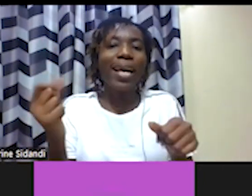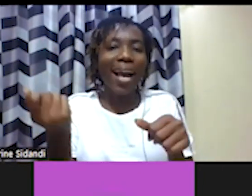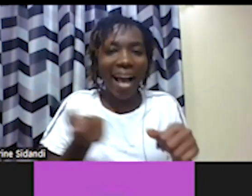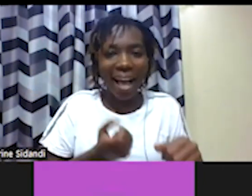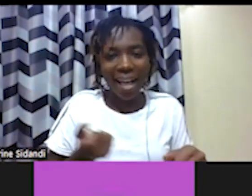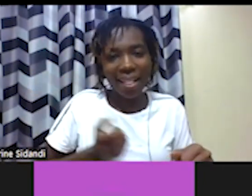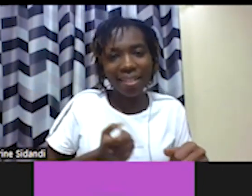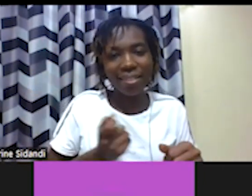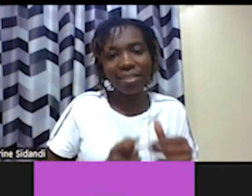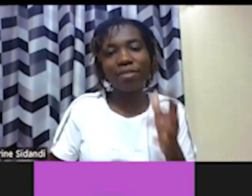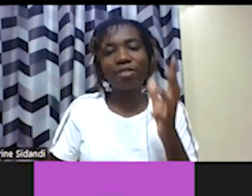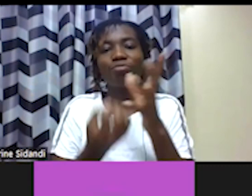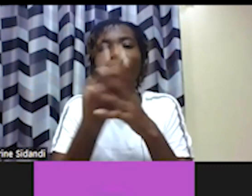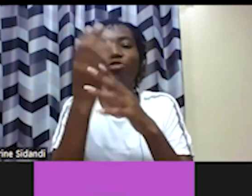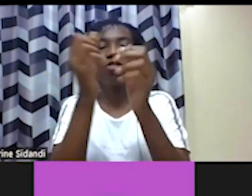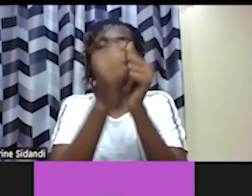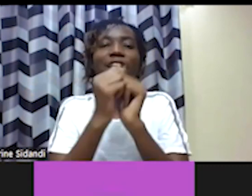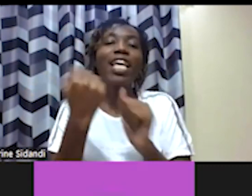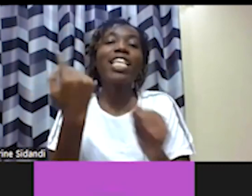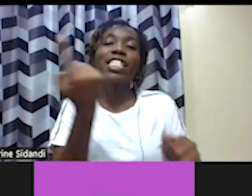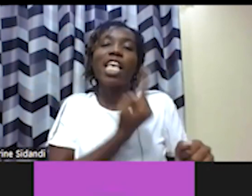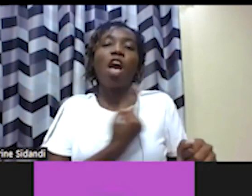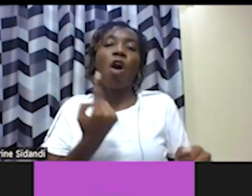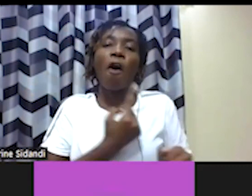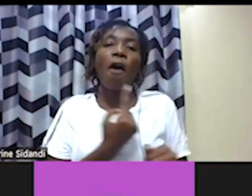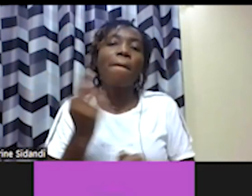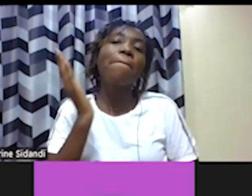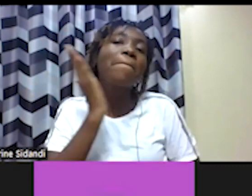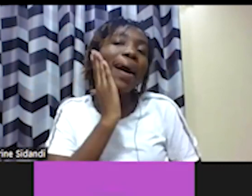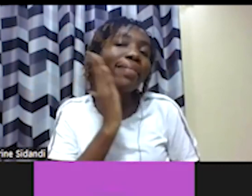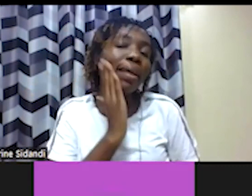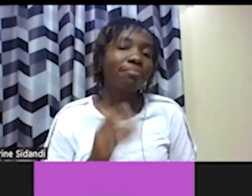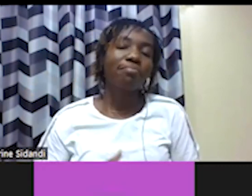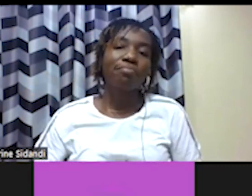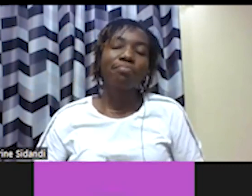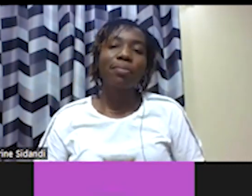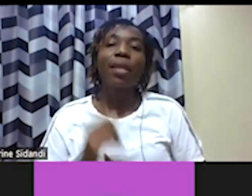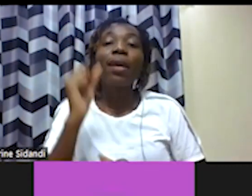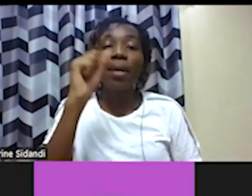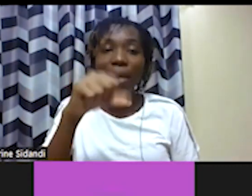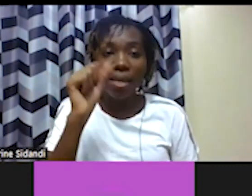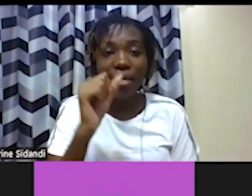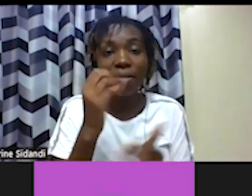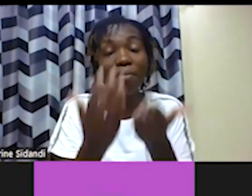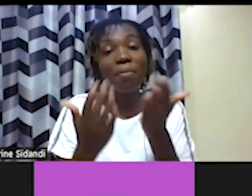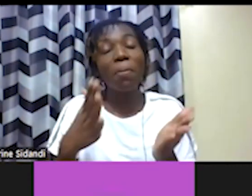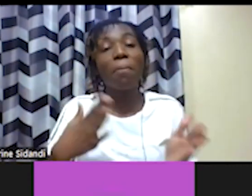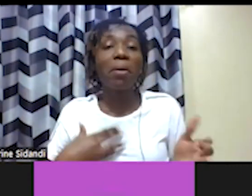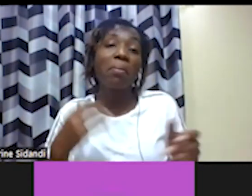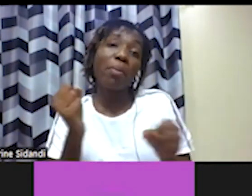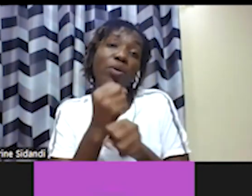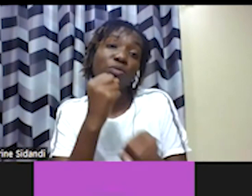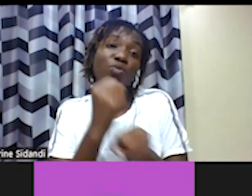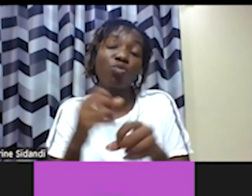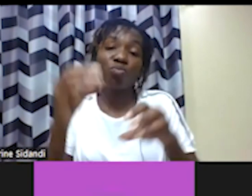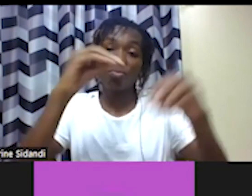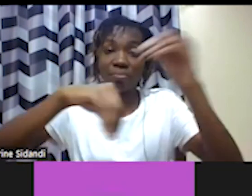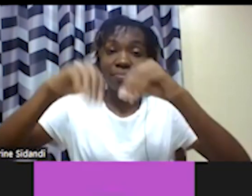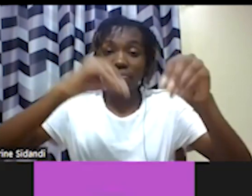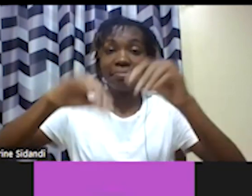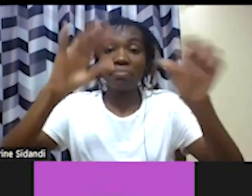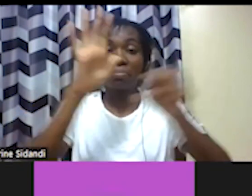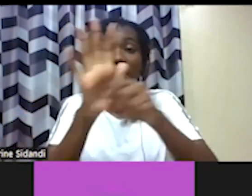up by single mothers. Yes, I may not be able to contribute this much on